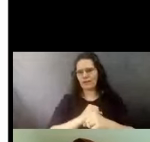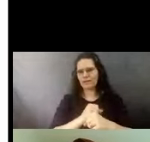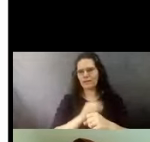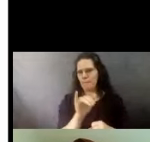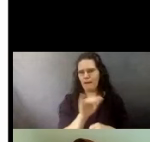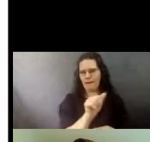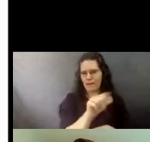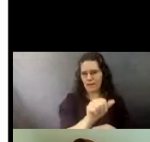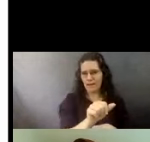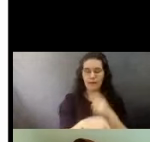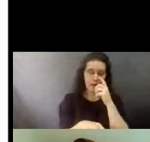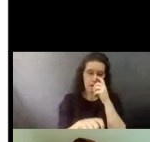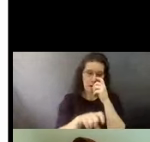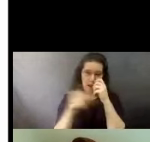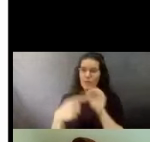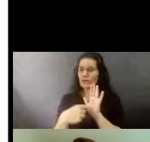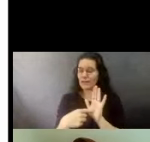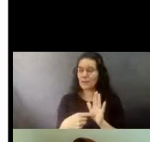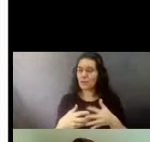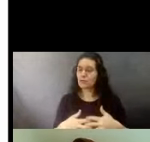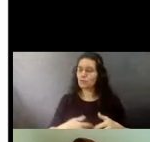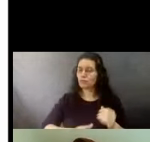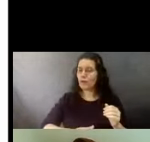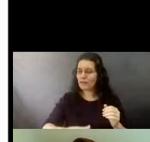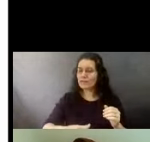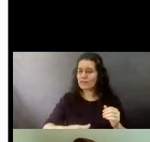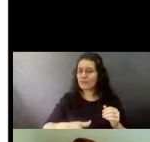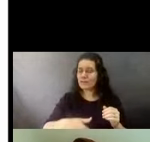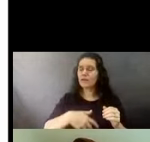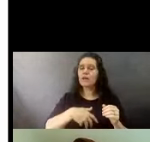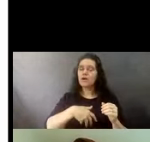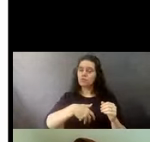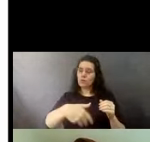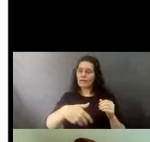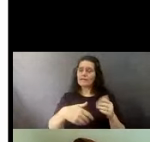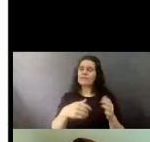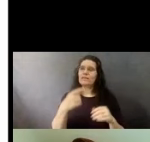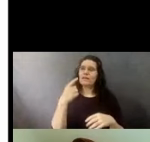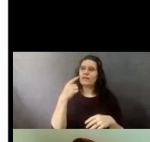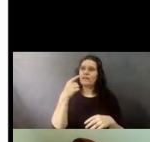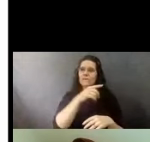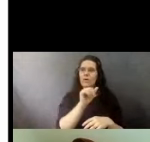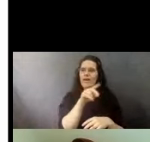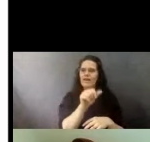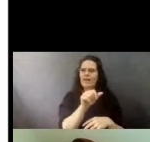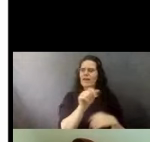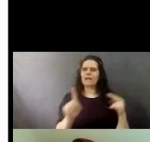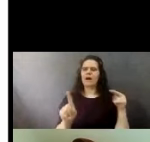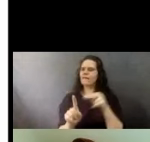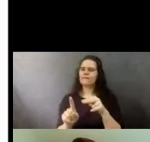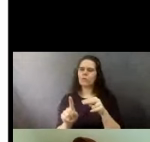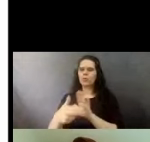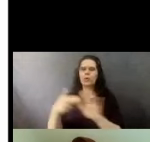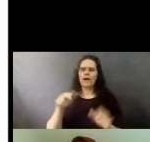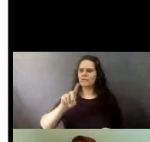of folks who may have severe complications. However, pregnancy under the ADA is not in and of itself a disability because